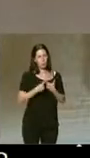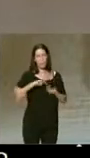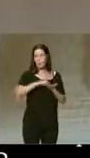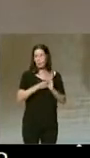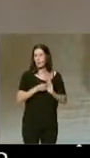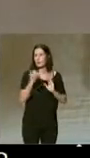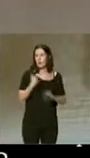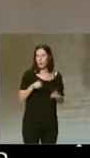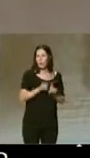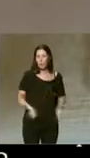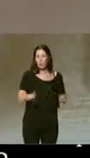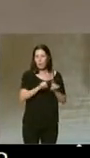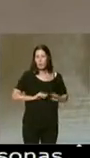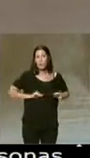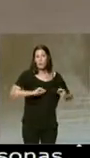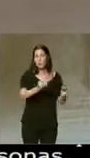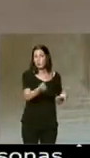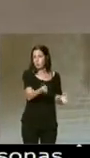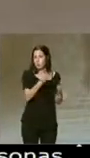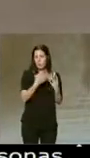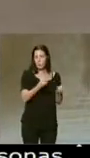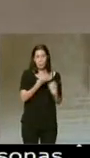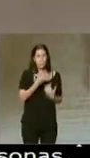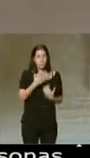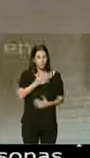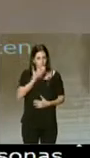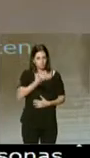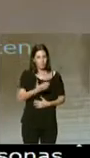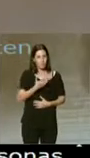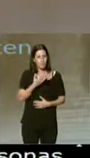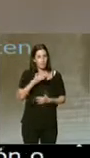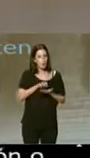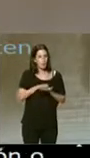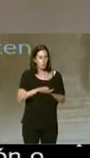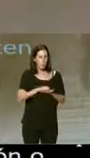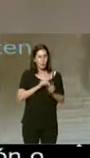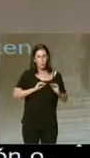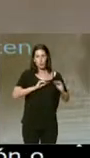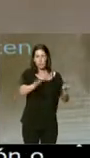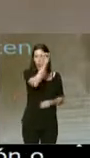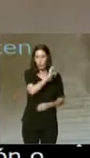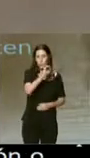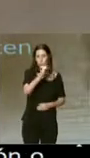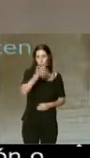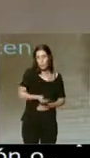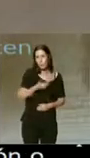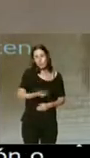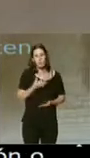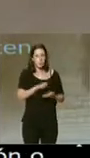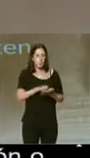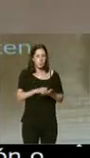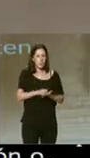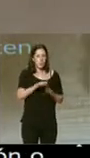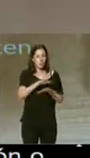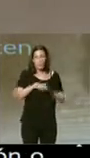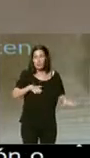often use them, and the information that they deliver is not really all that valuable,